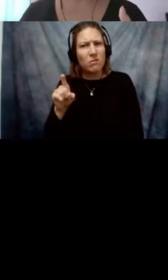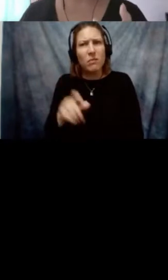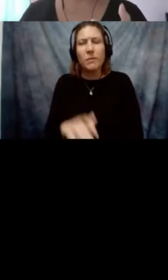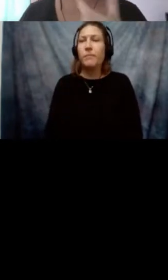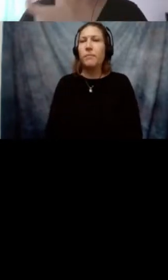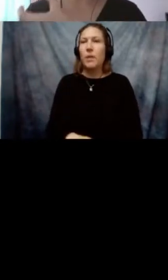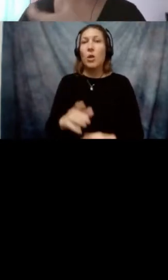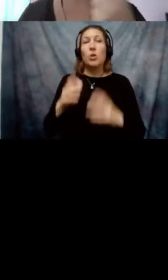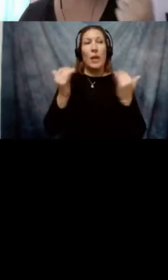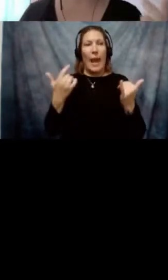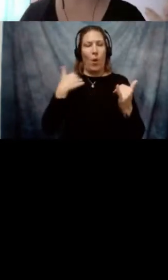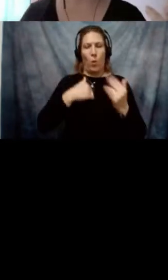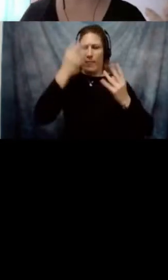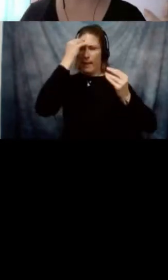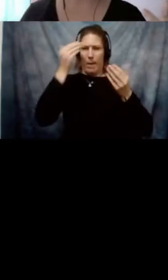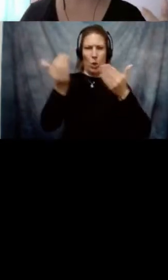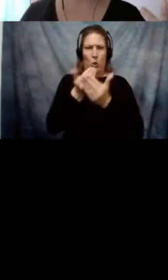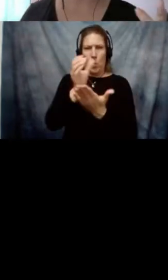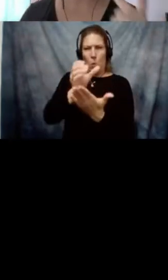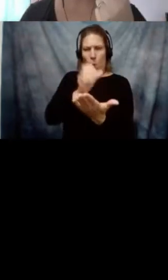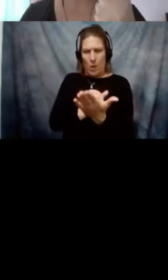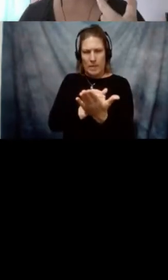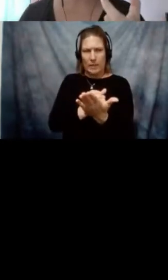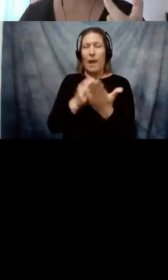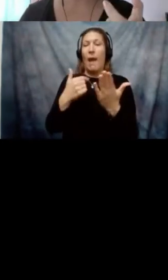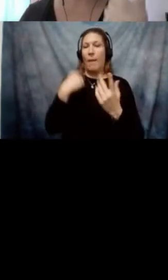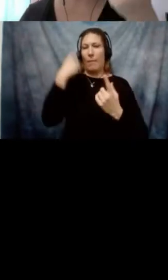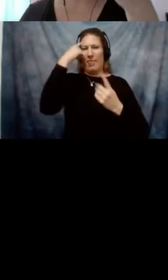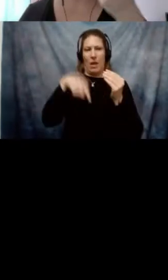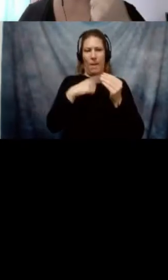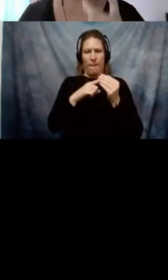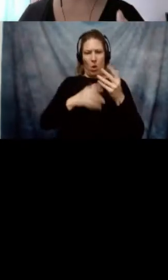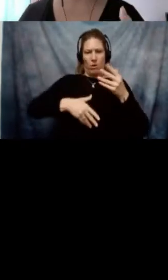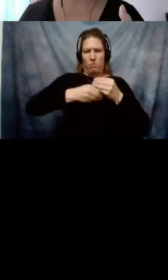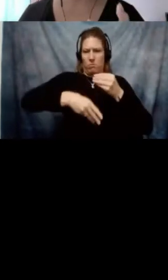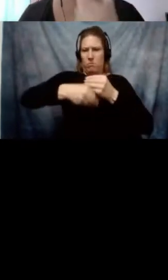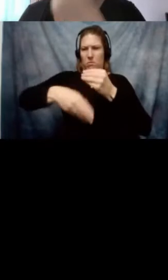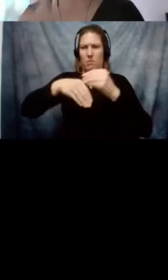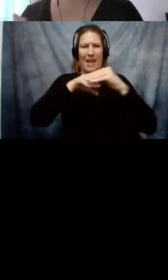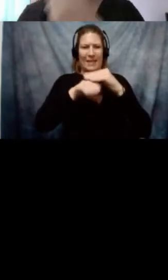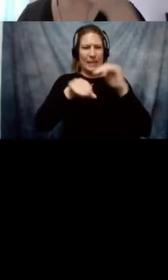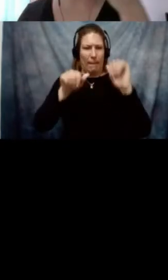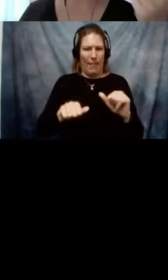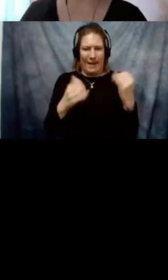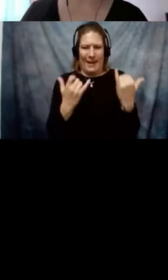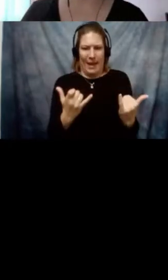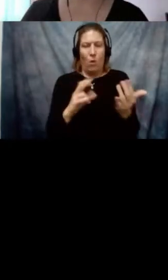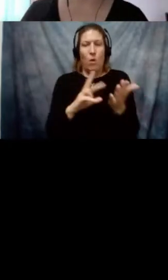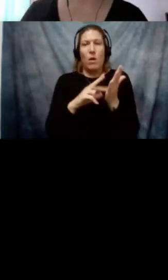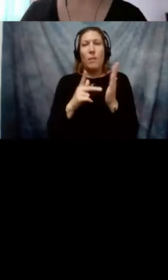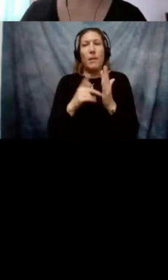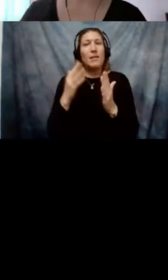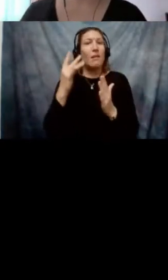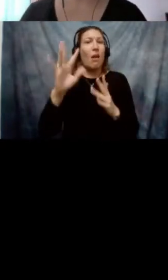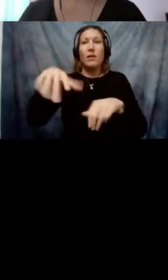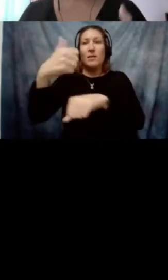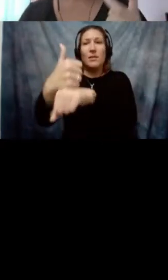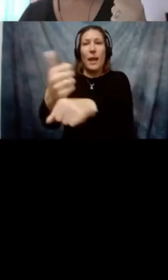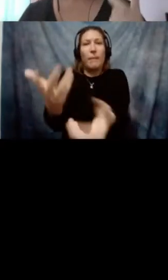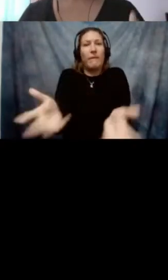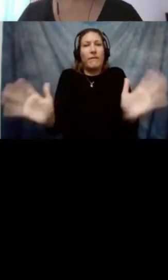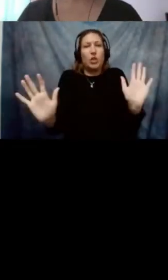we don't have to think about it in the future. And it's much easier to do it during the design process than have to go back and rework everything.